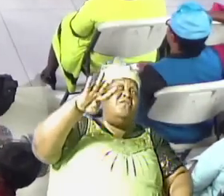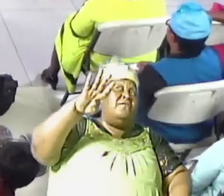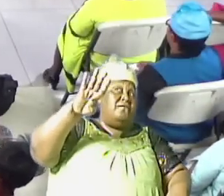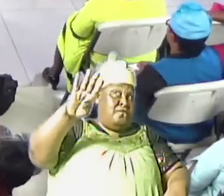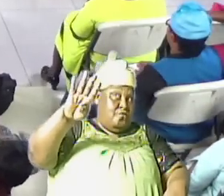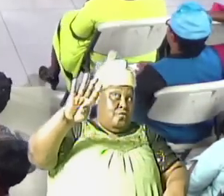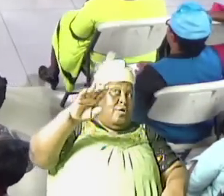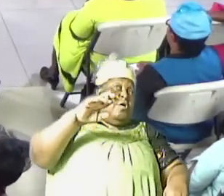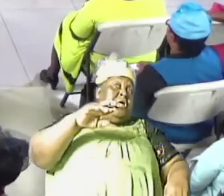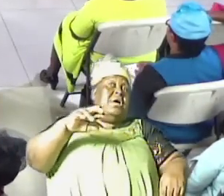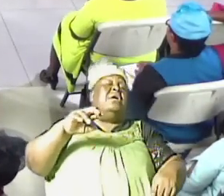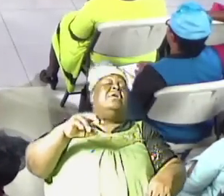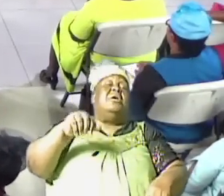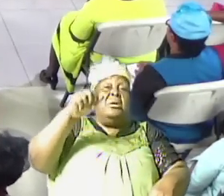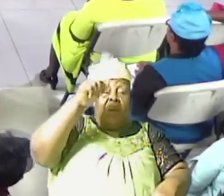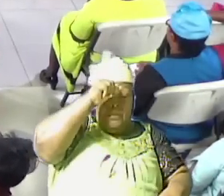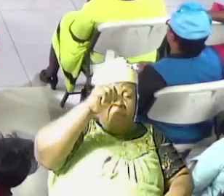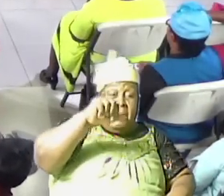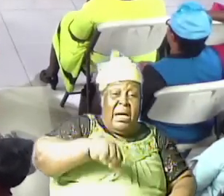four leprous men,